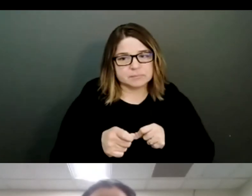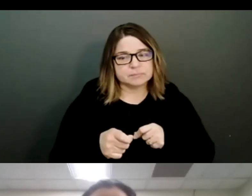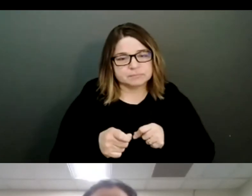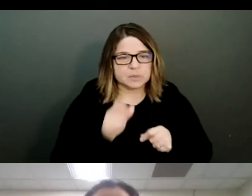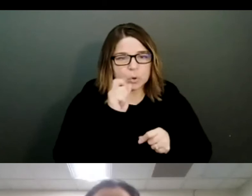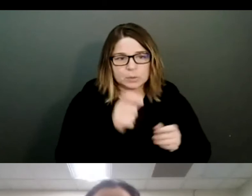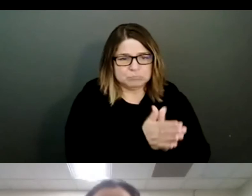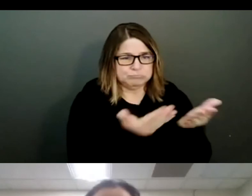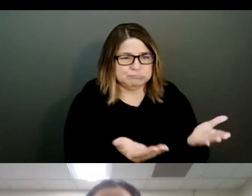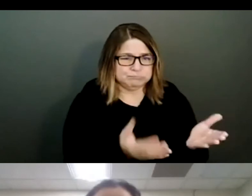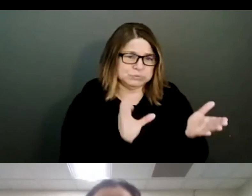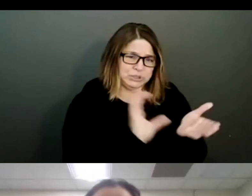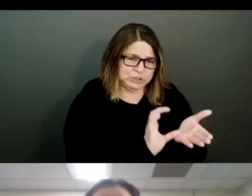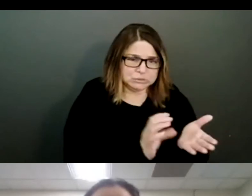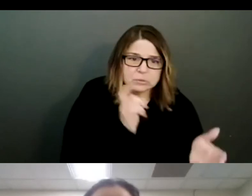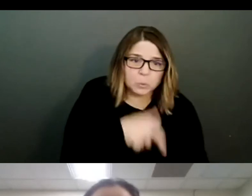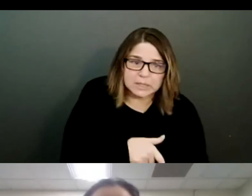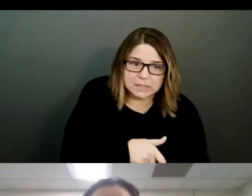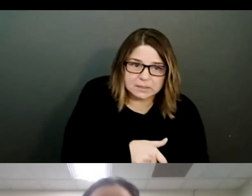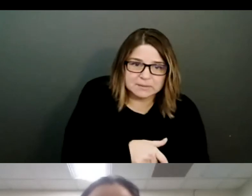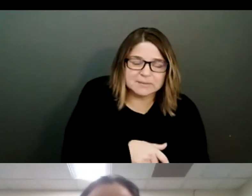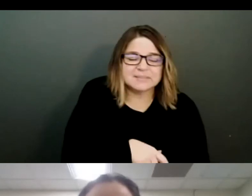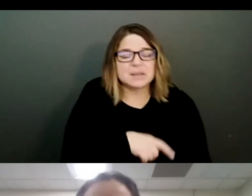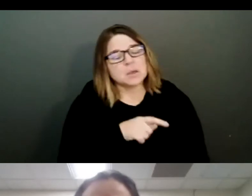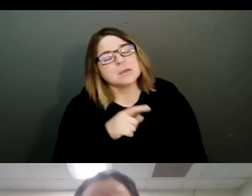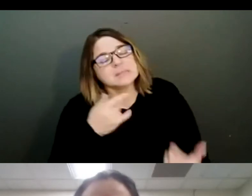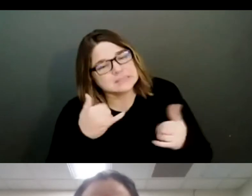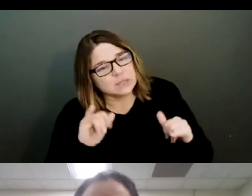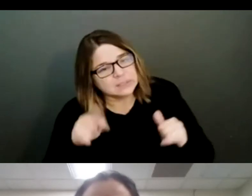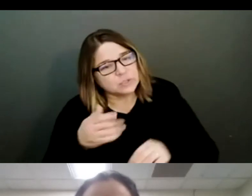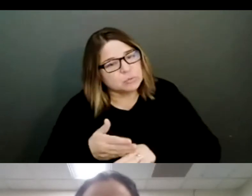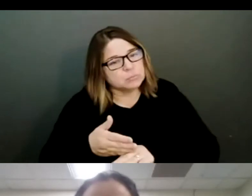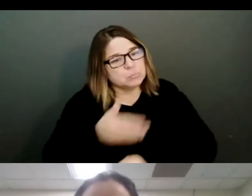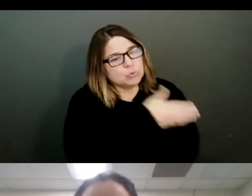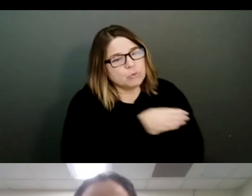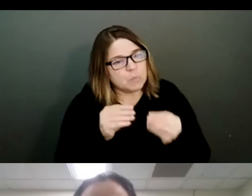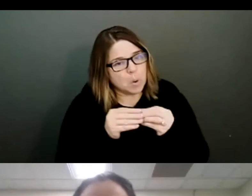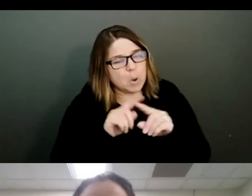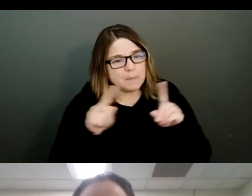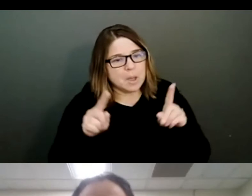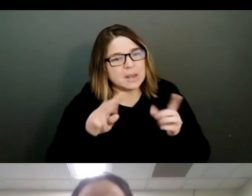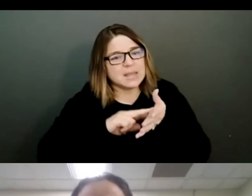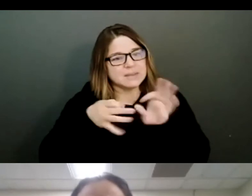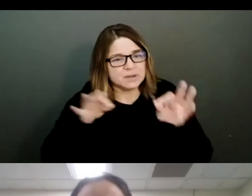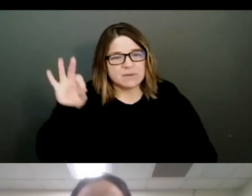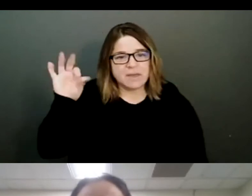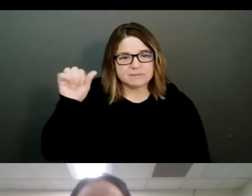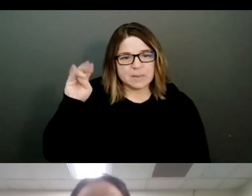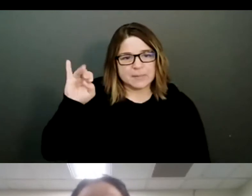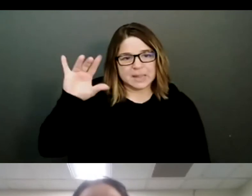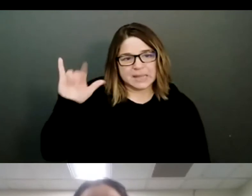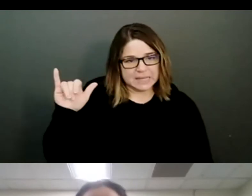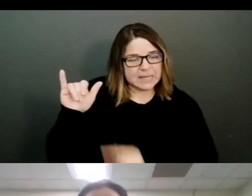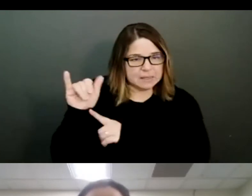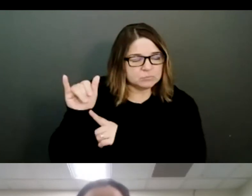have a long way to go, but it is exciting that the definition of family is evolving and becoming more inclusive.